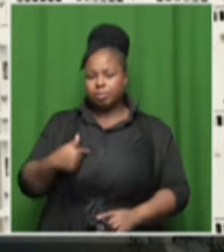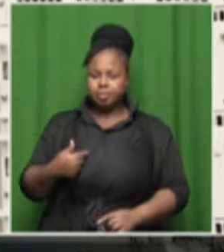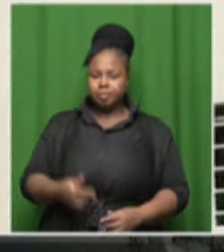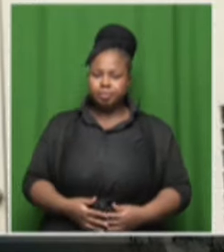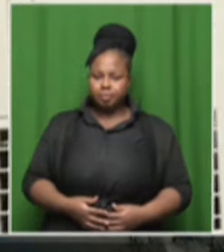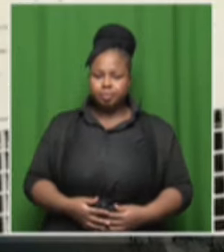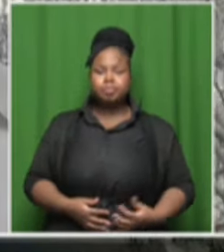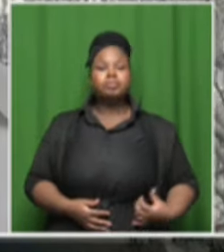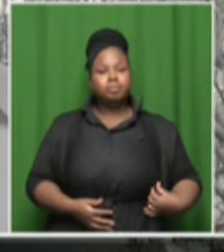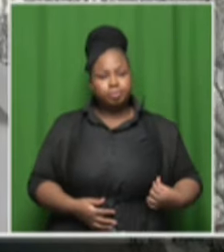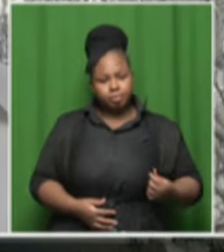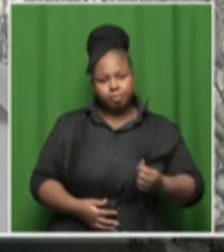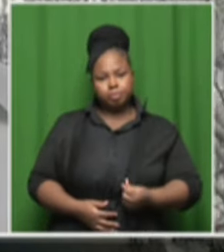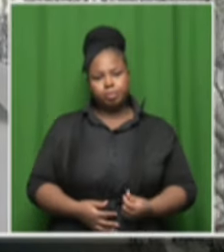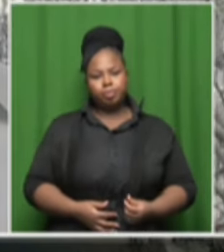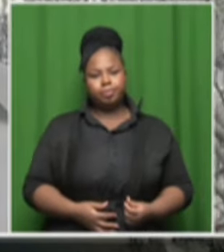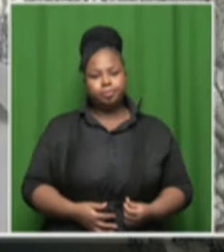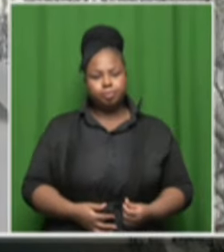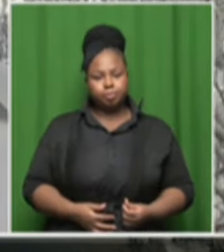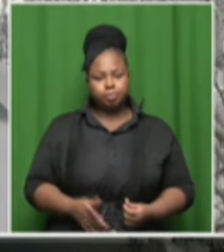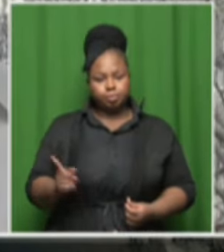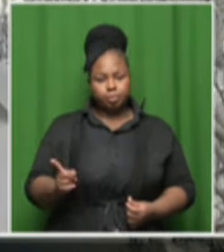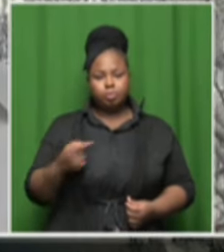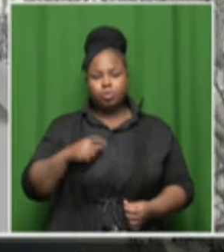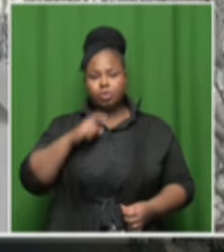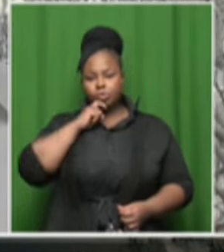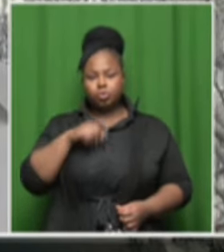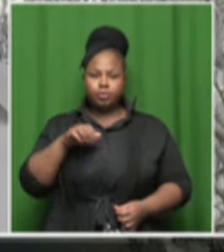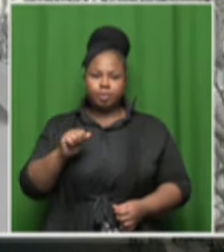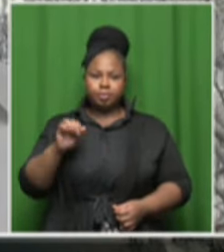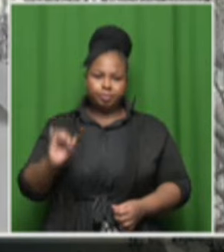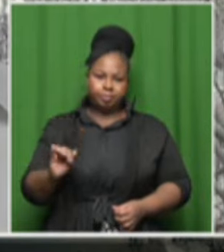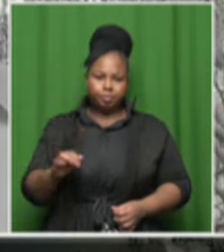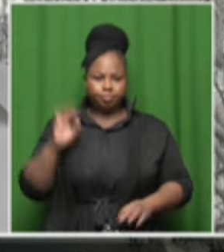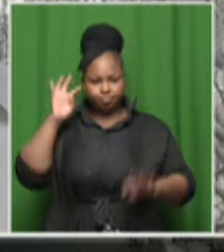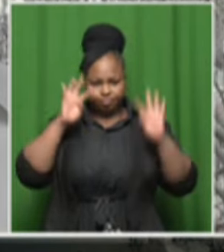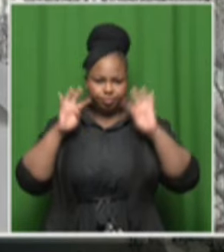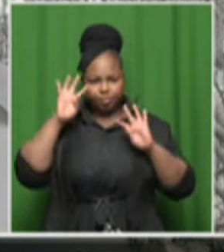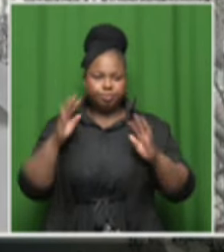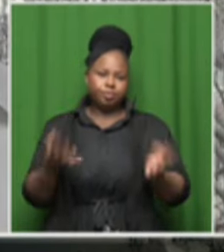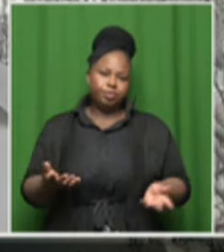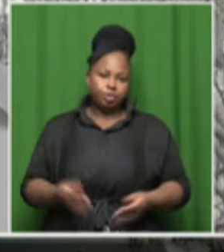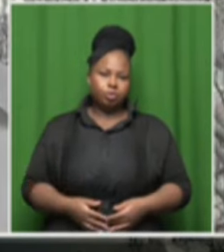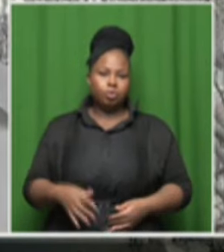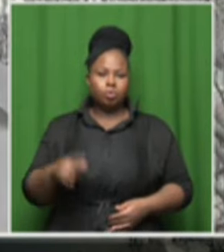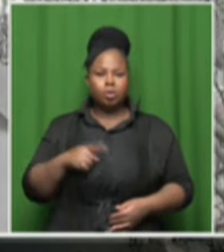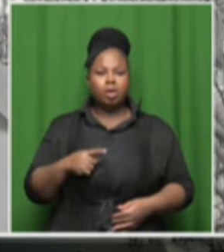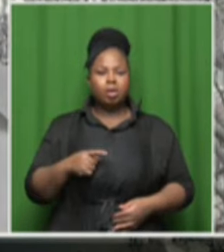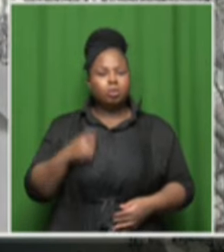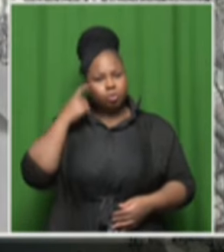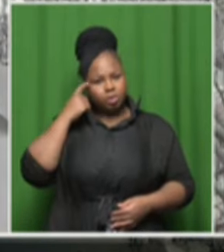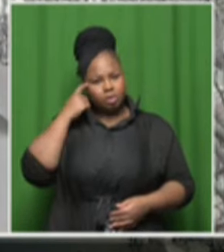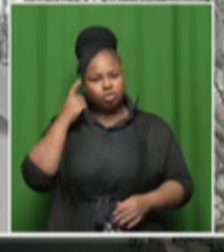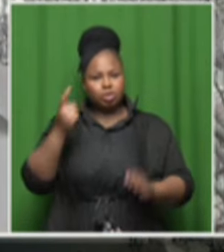Yeah, absolutely. I mean, extended to that point about the use of AI and innovation. I mean, the ethical considerations,